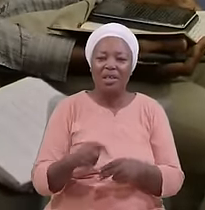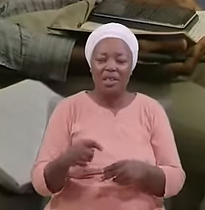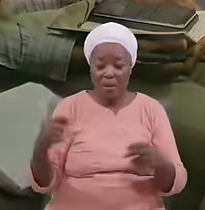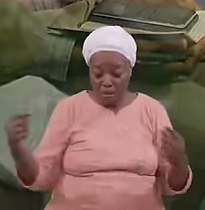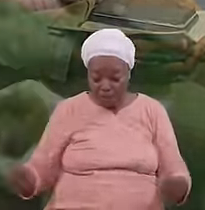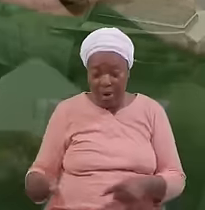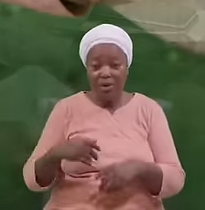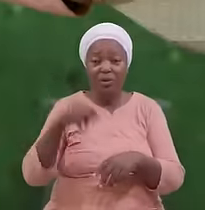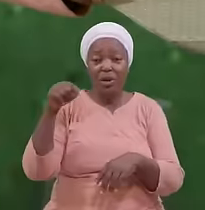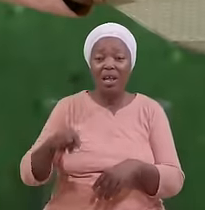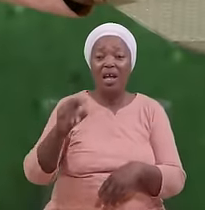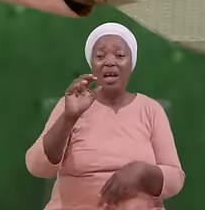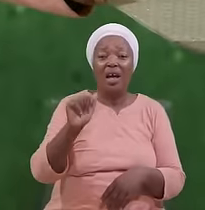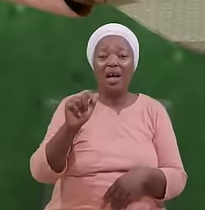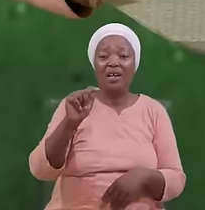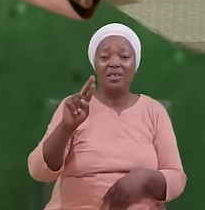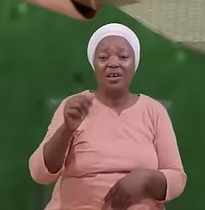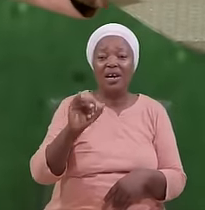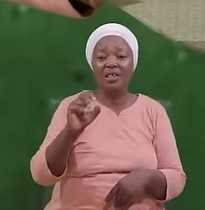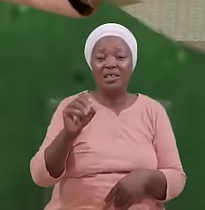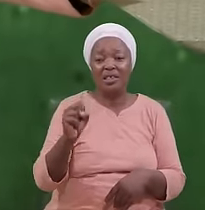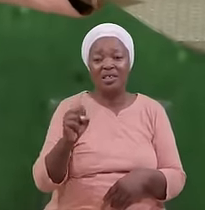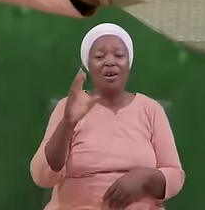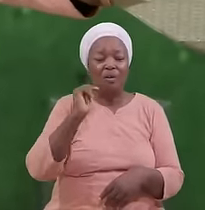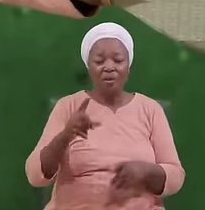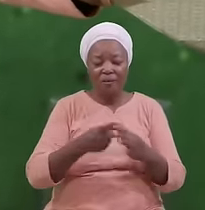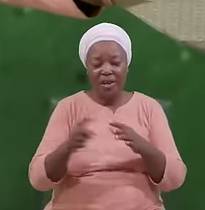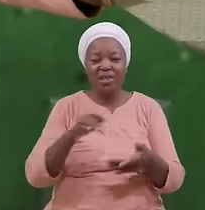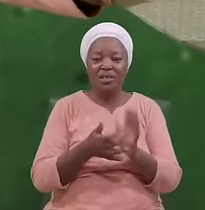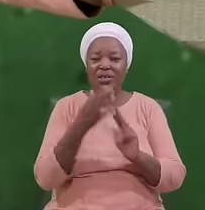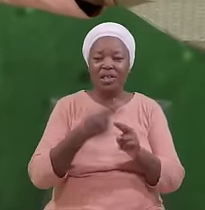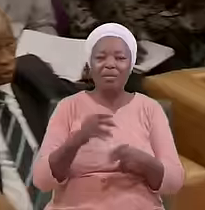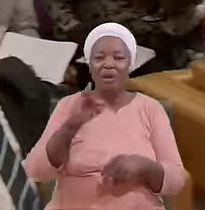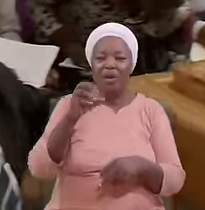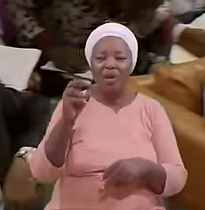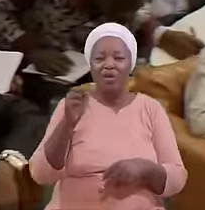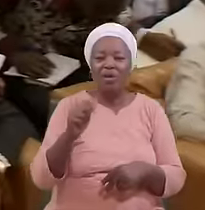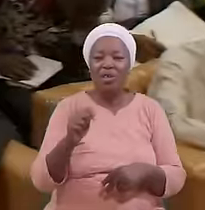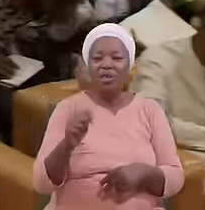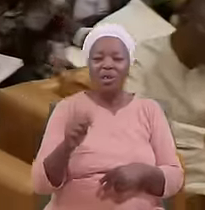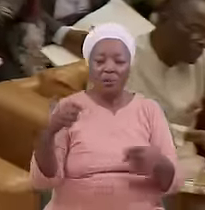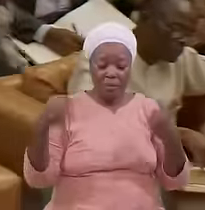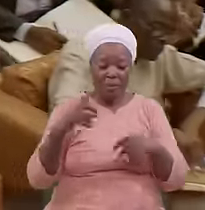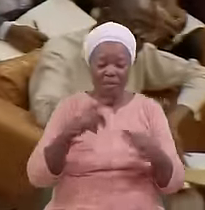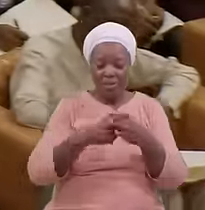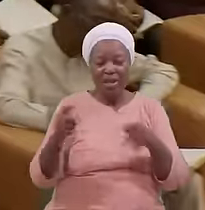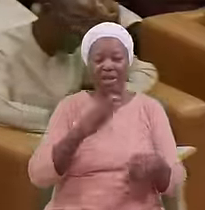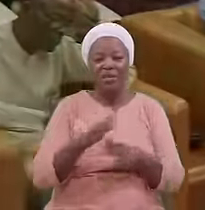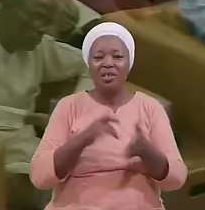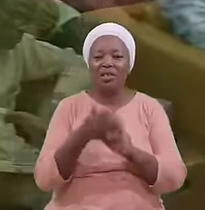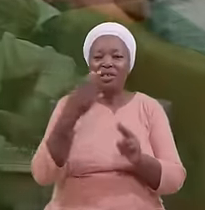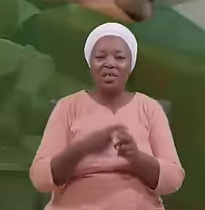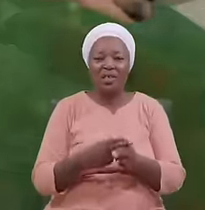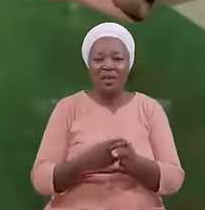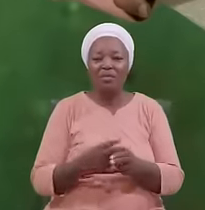Arthritis will vanish away. Joint pains will vanish away. Blood